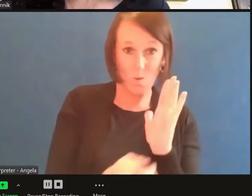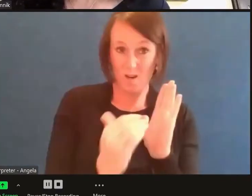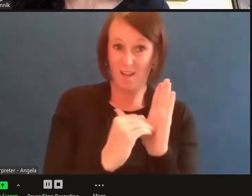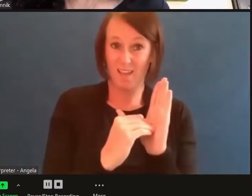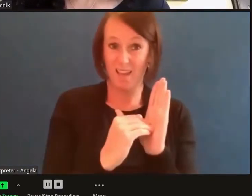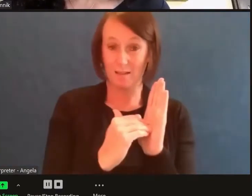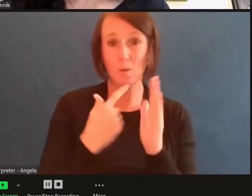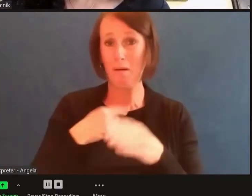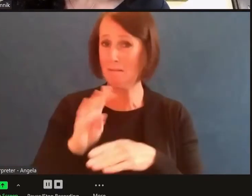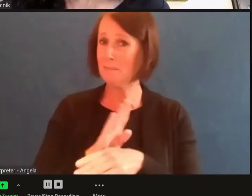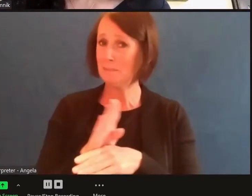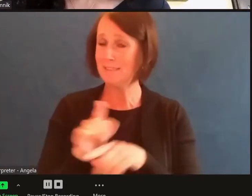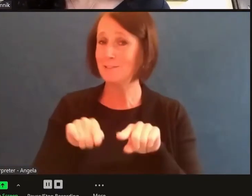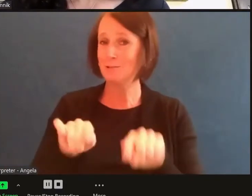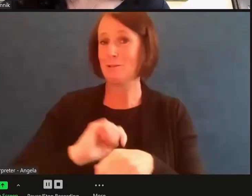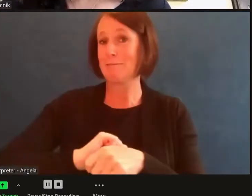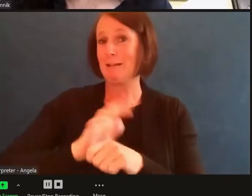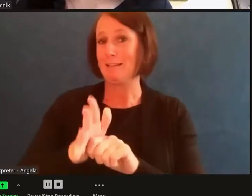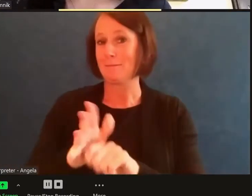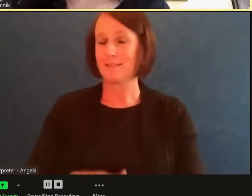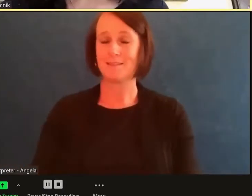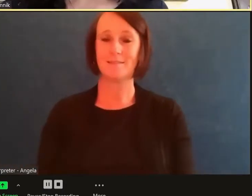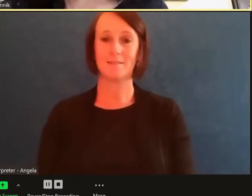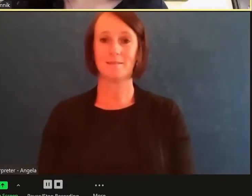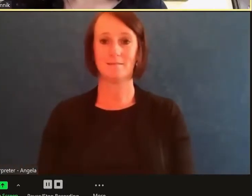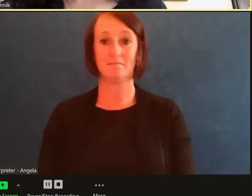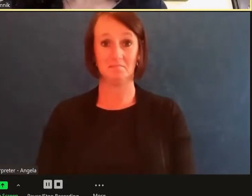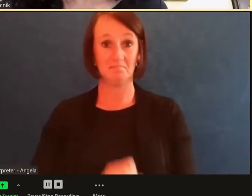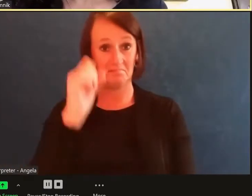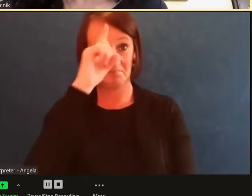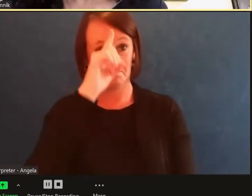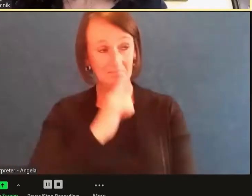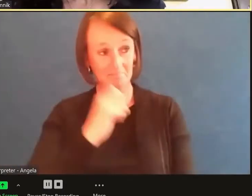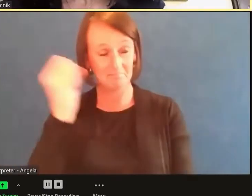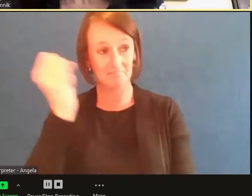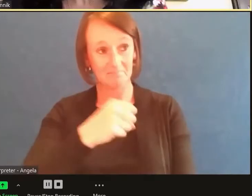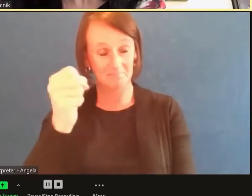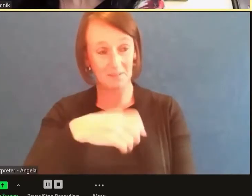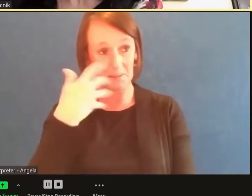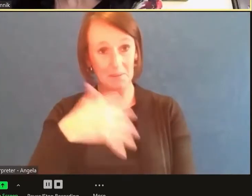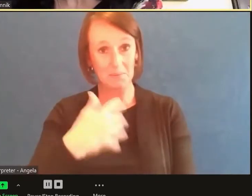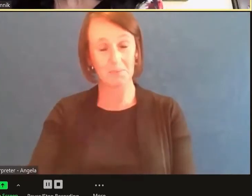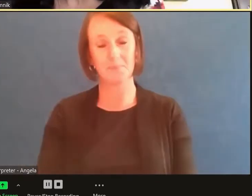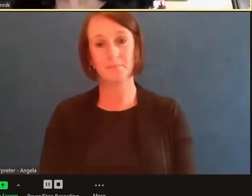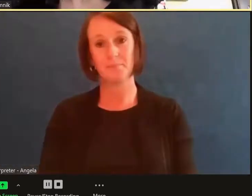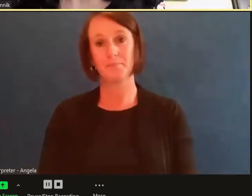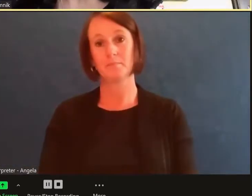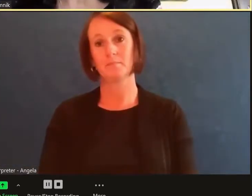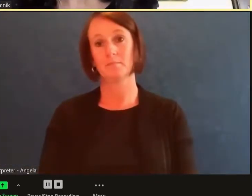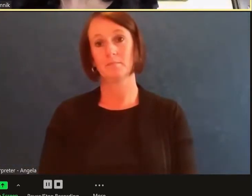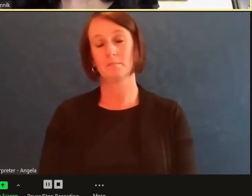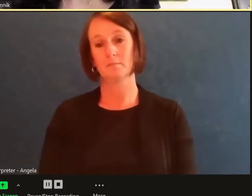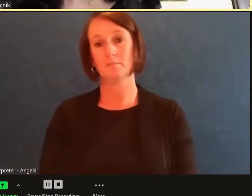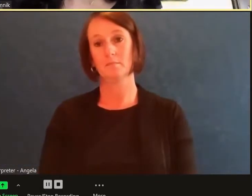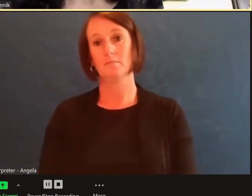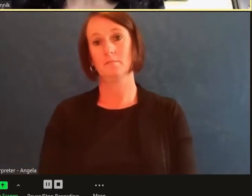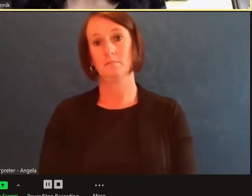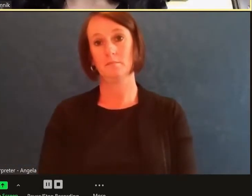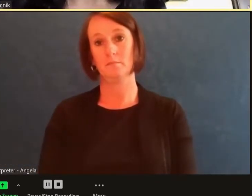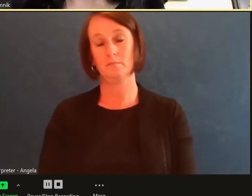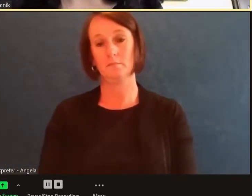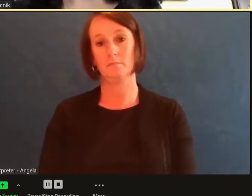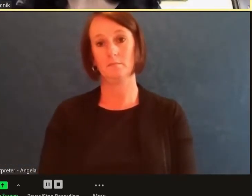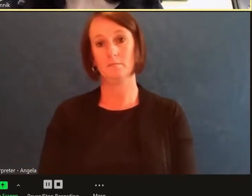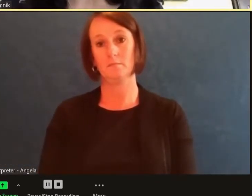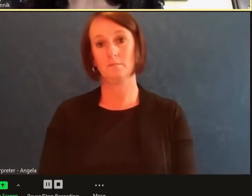I've been relatively busy during this time. I would say, yeah. One of the things that I have always been so fascinated